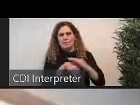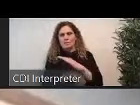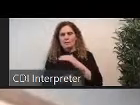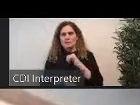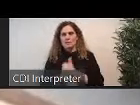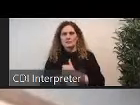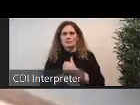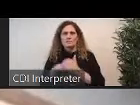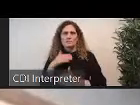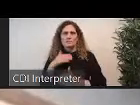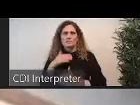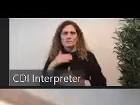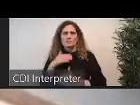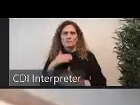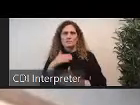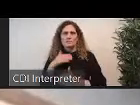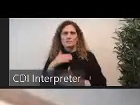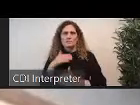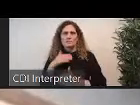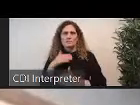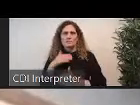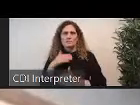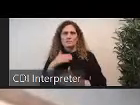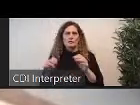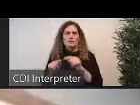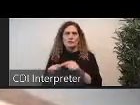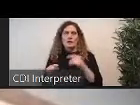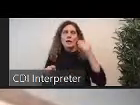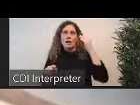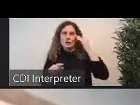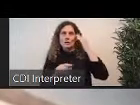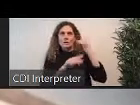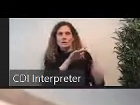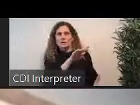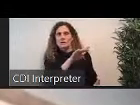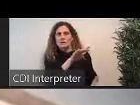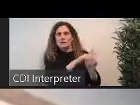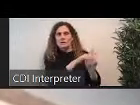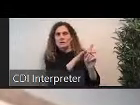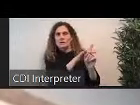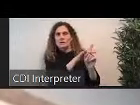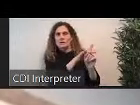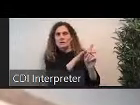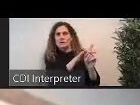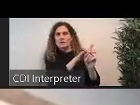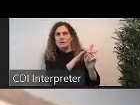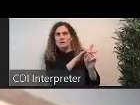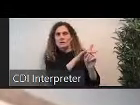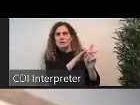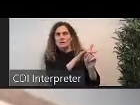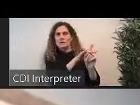that this new strain is coming and it's here actually. So we move forward very cautiously.